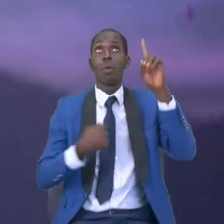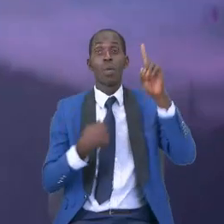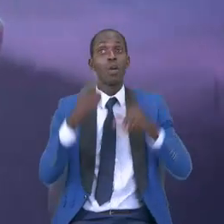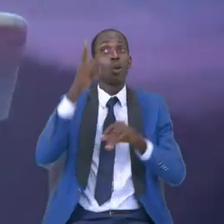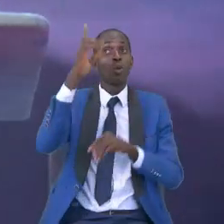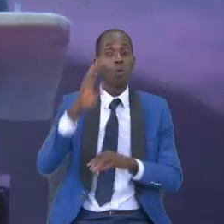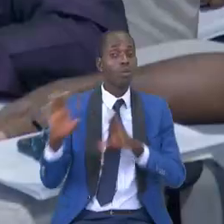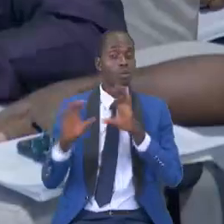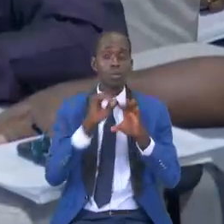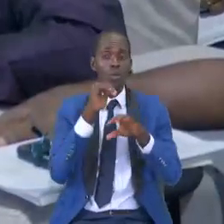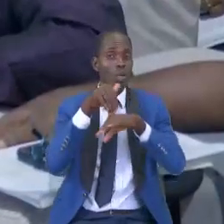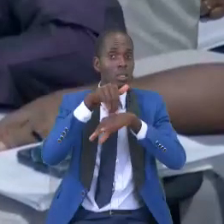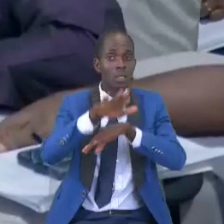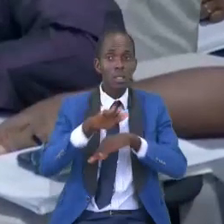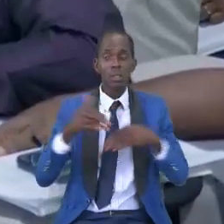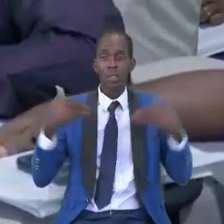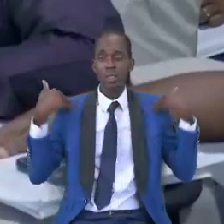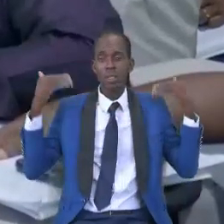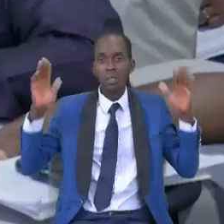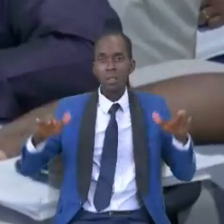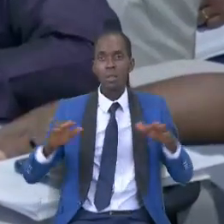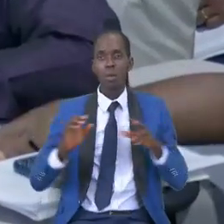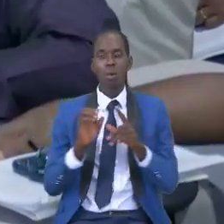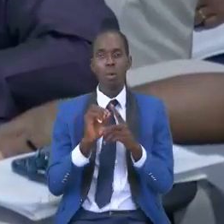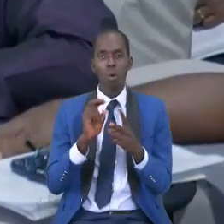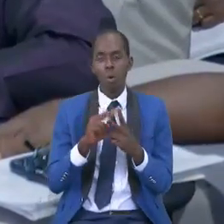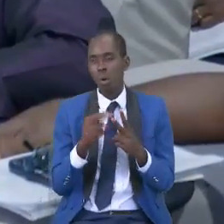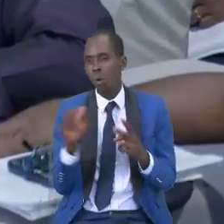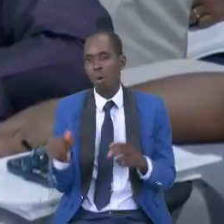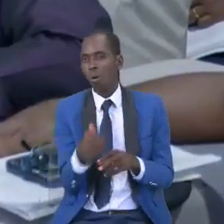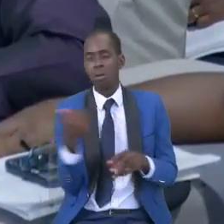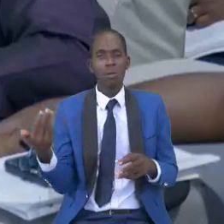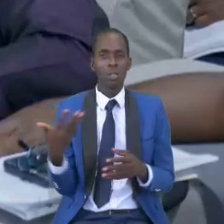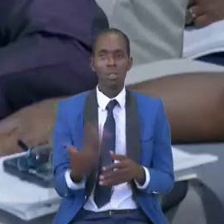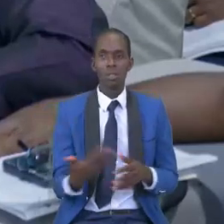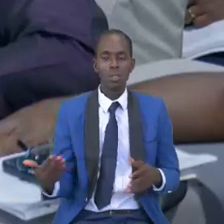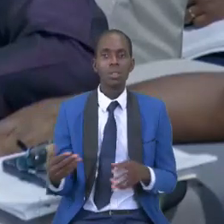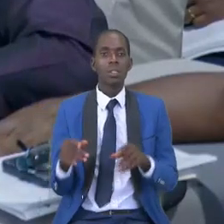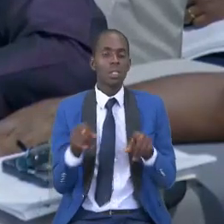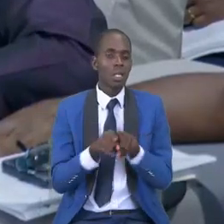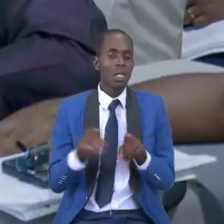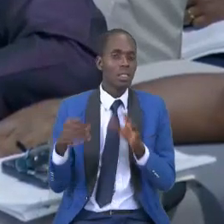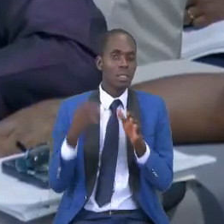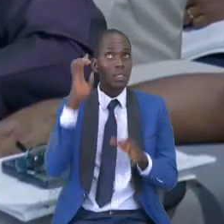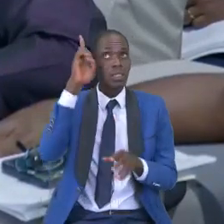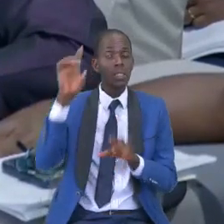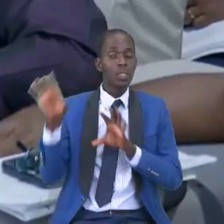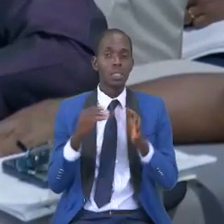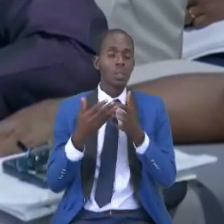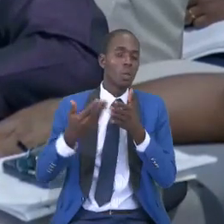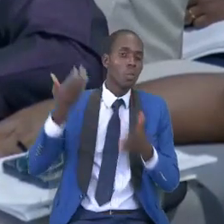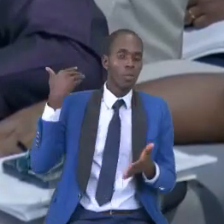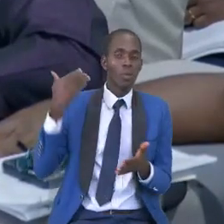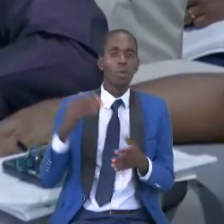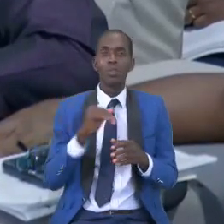didn't send any other personality or those who have lived, like Moses, like Joshua, like Caleb, who were already in heaven. He could